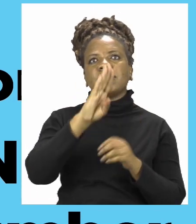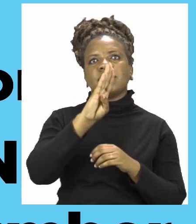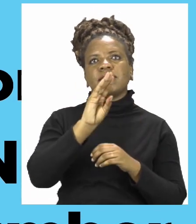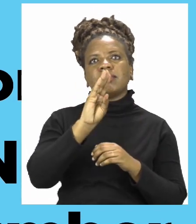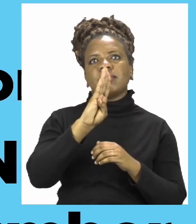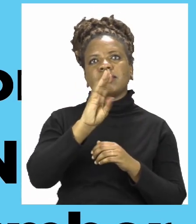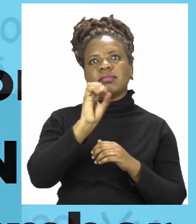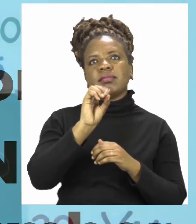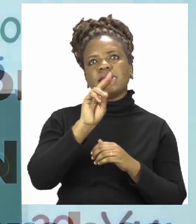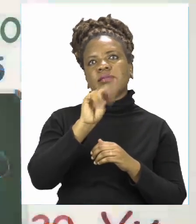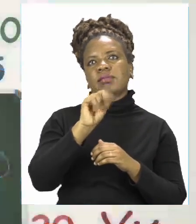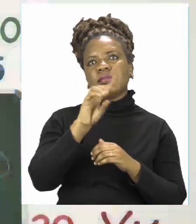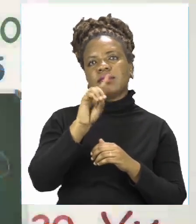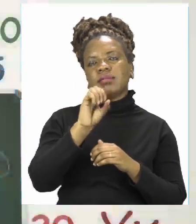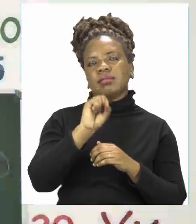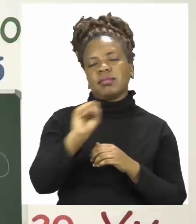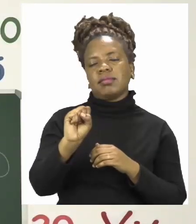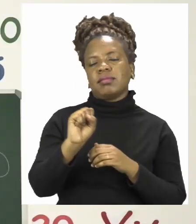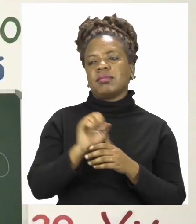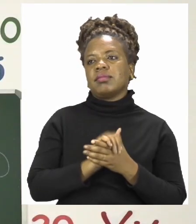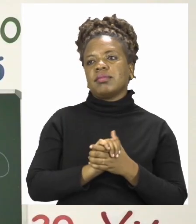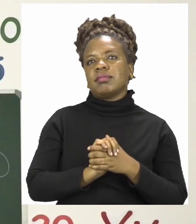bonds.